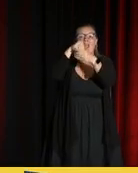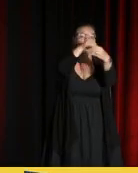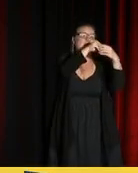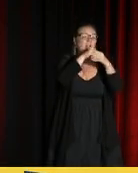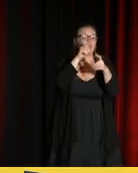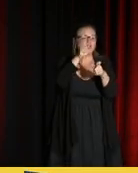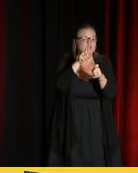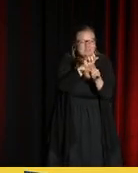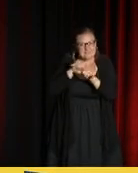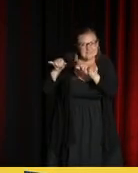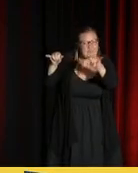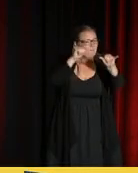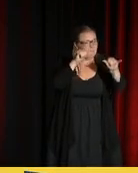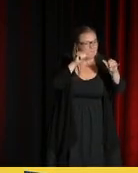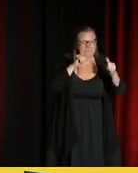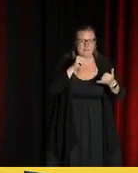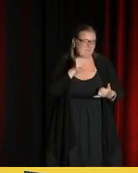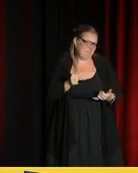same size shelf.